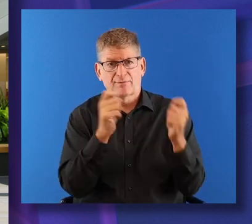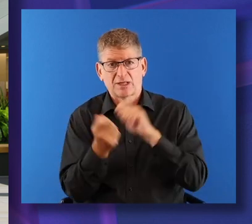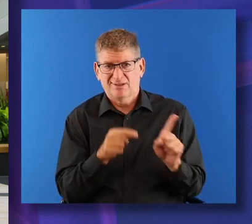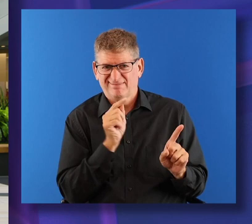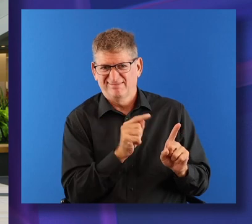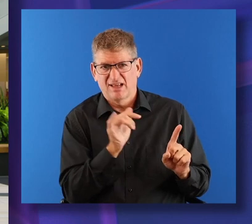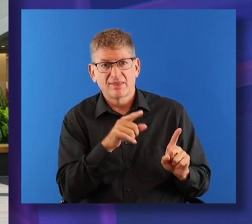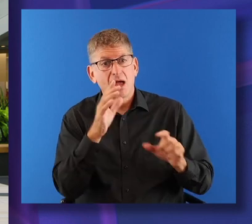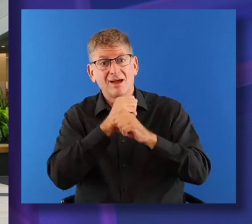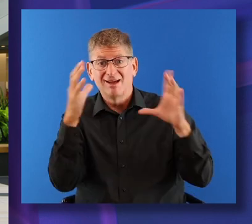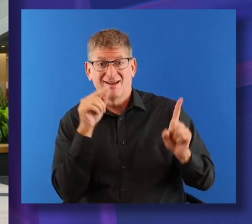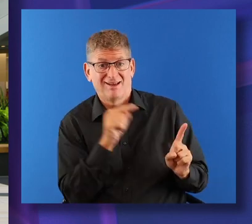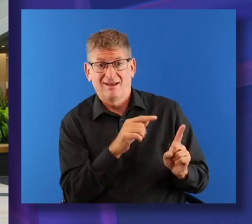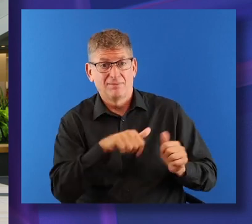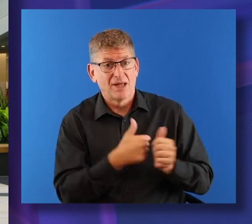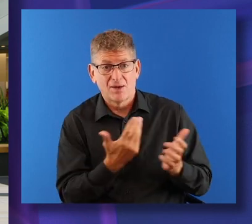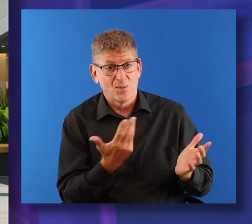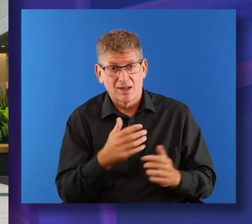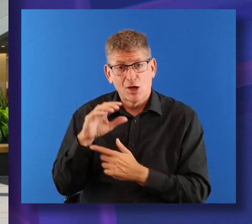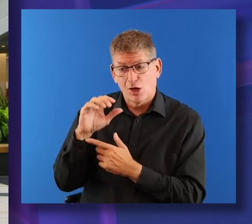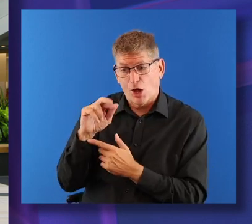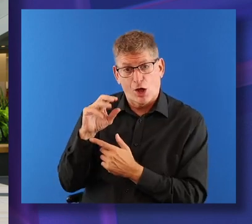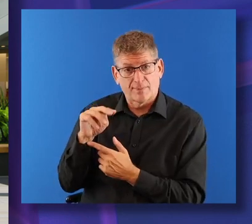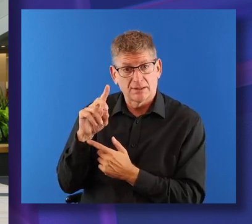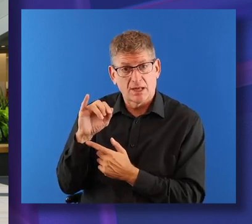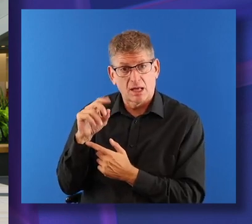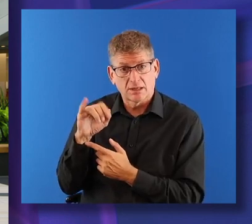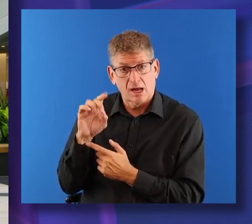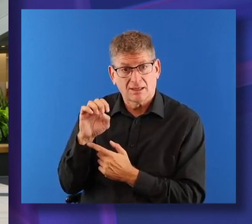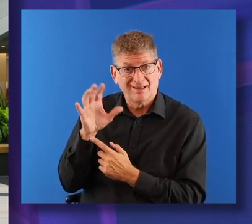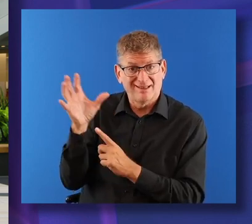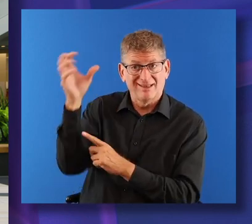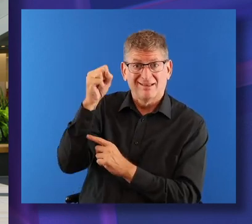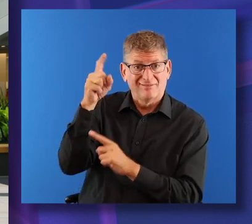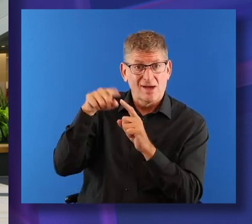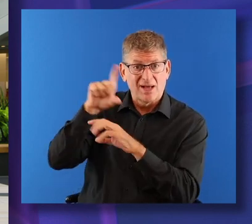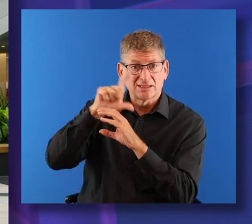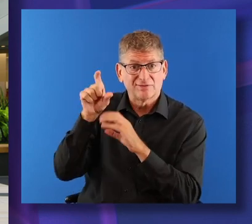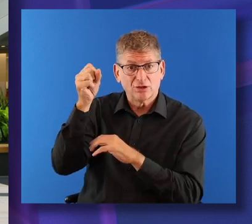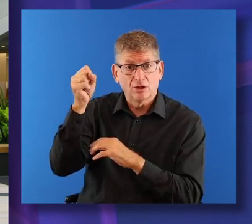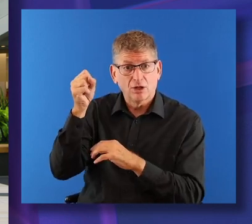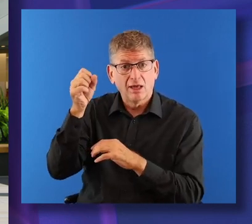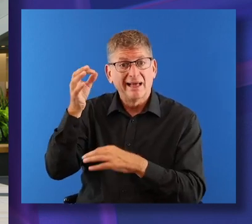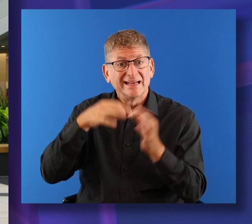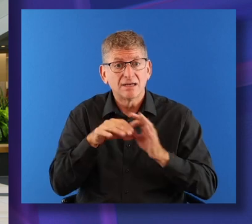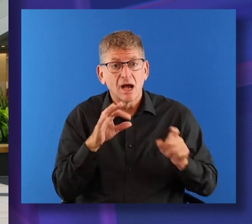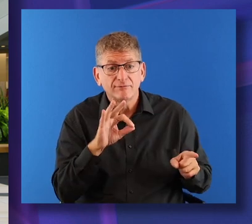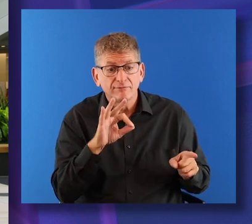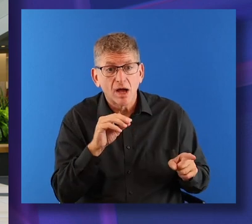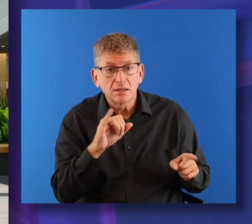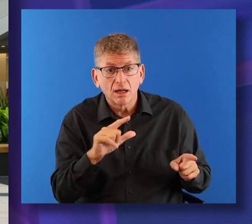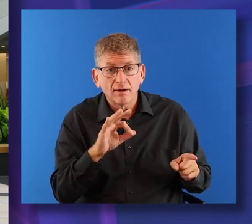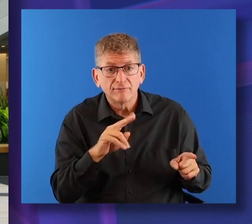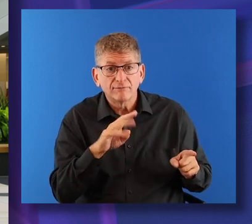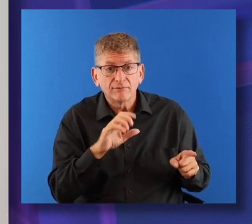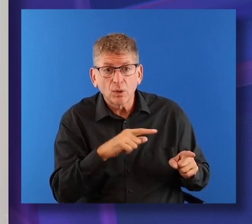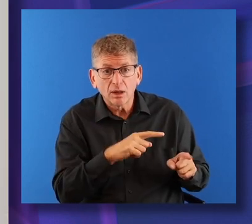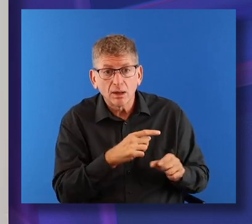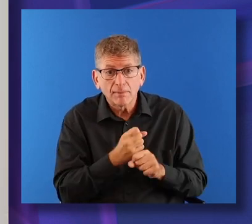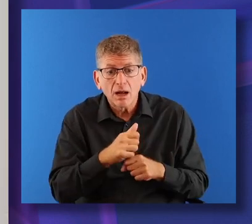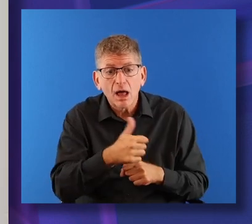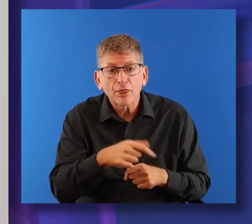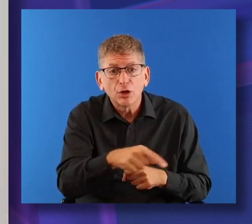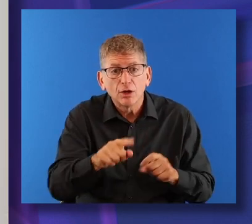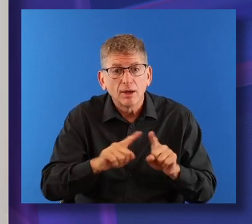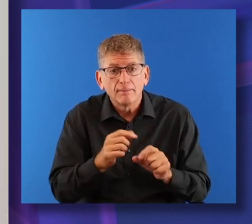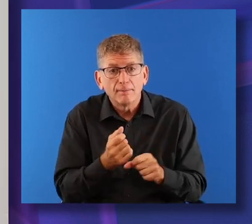this is to use the carbon dioxide captured from the atmosphere instead of fossil fuels to make other important products. A